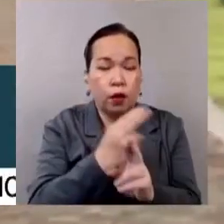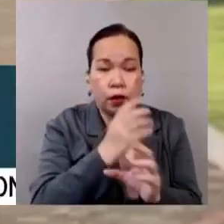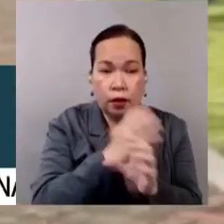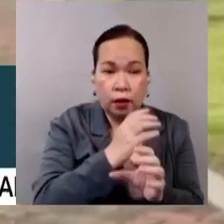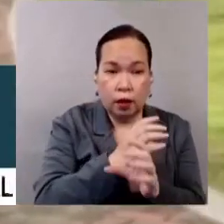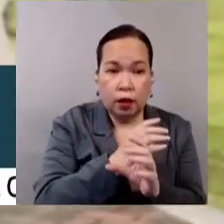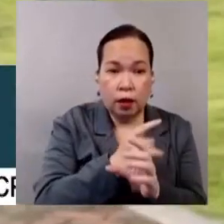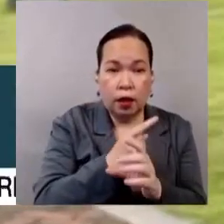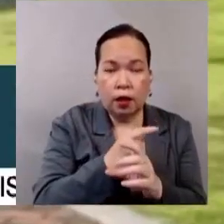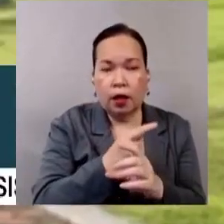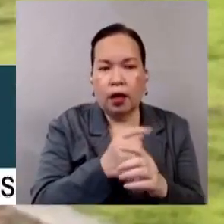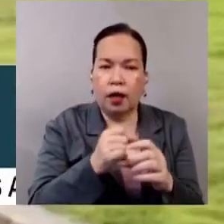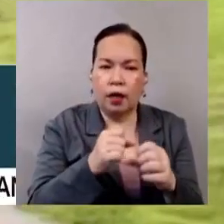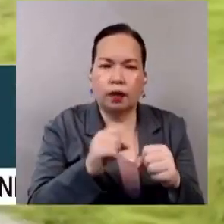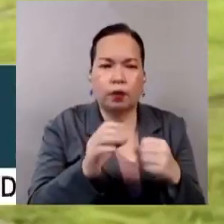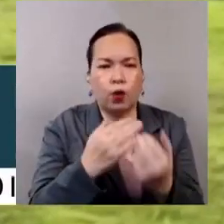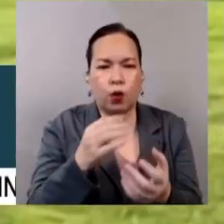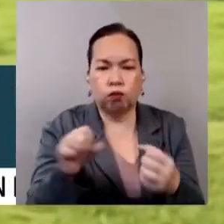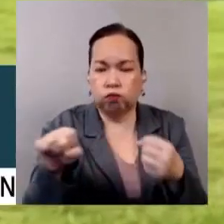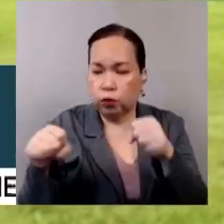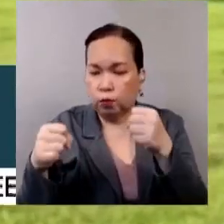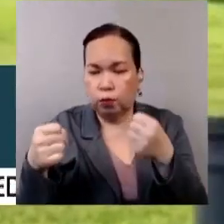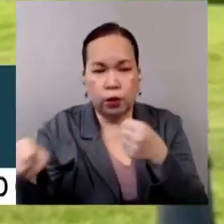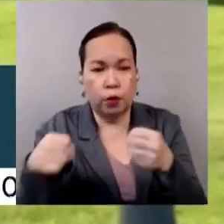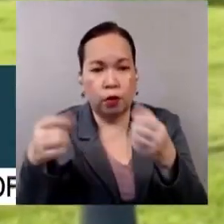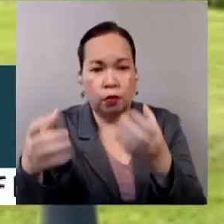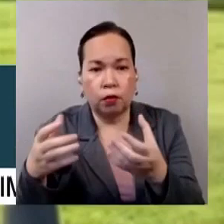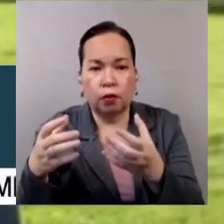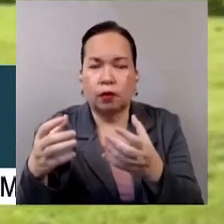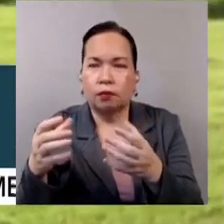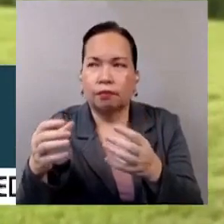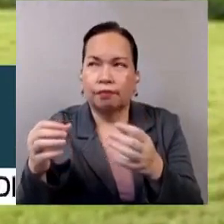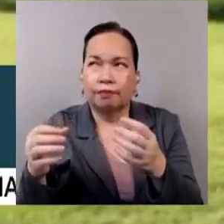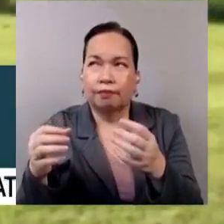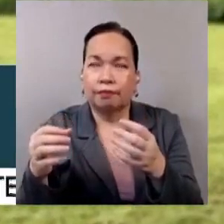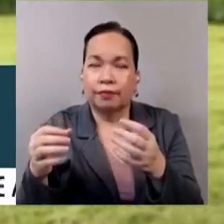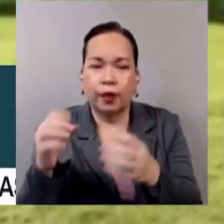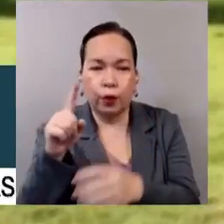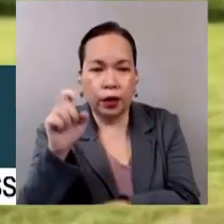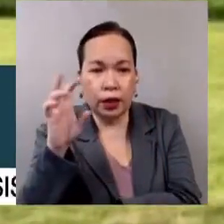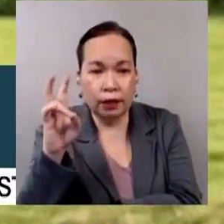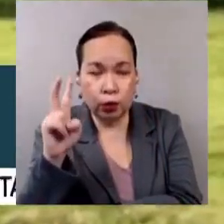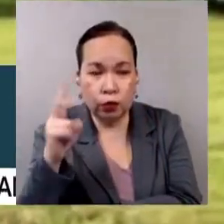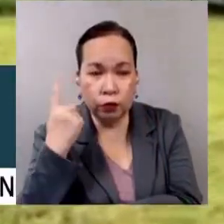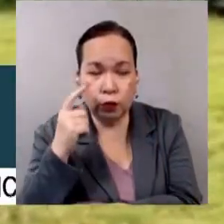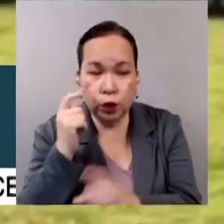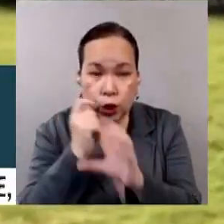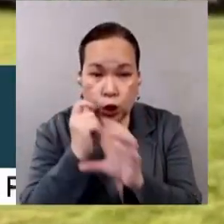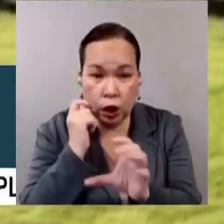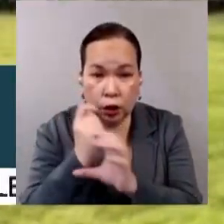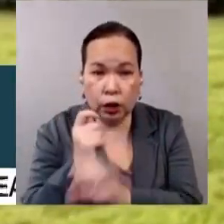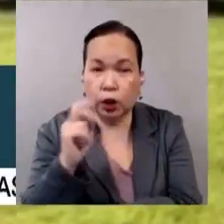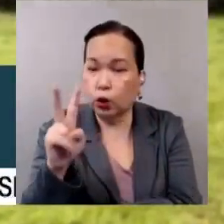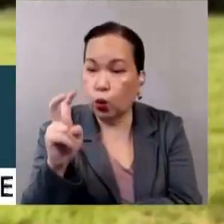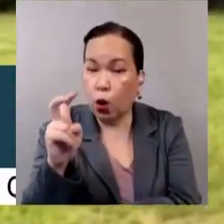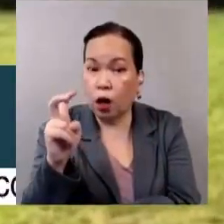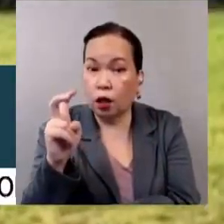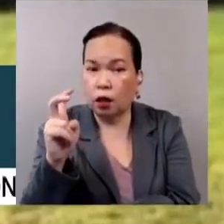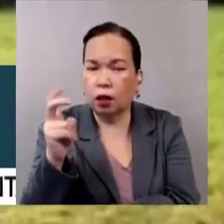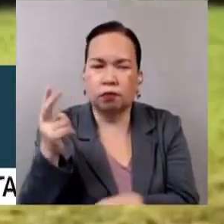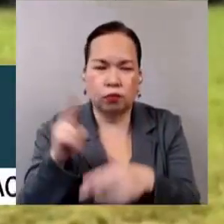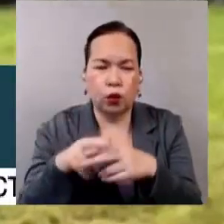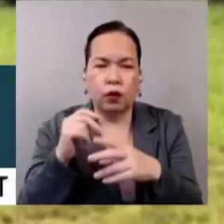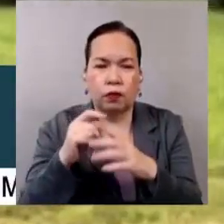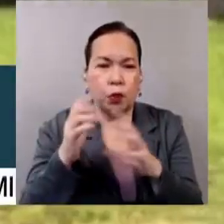vehicles, 172 for buses and small trucks, and 206 pesos for large trucks. While within the NLEX